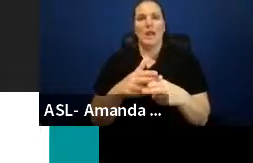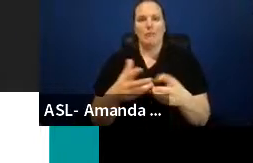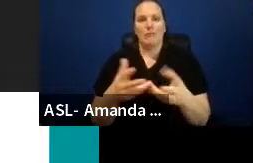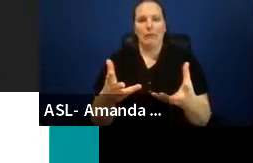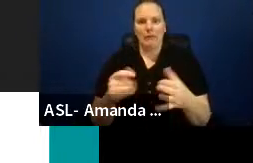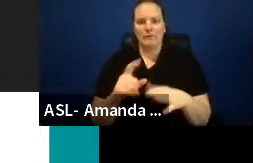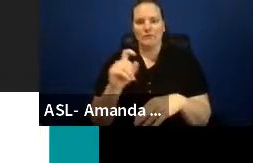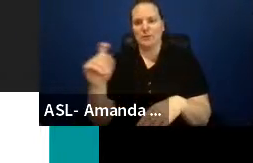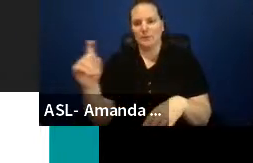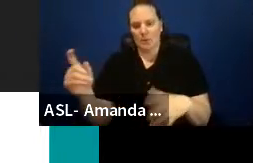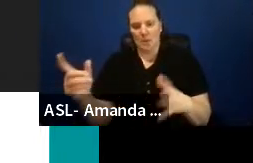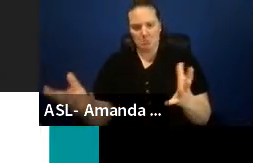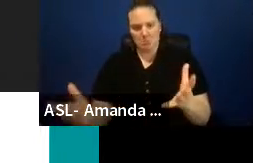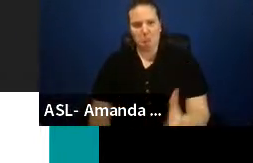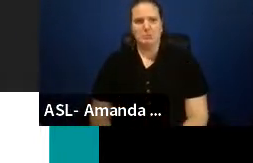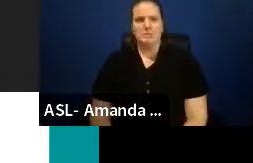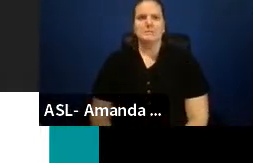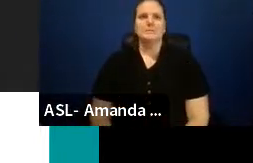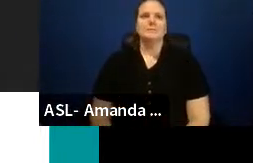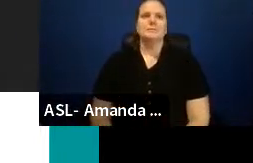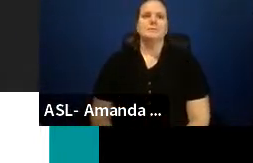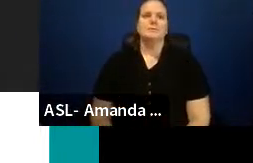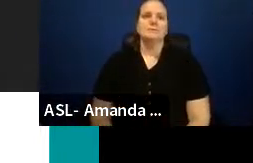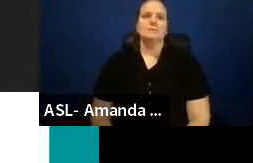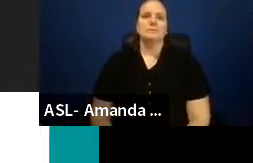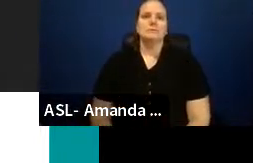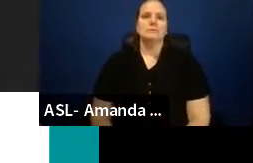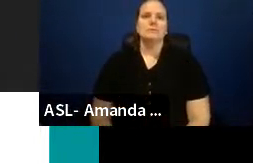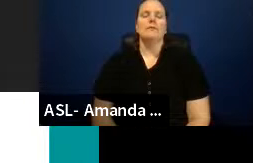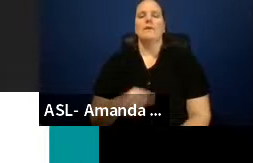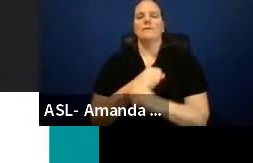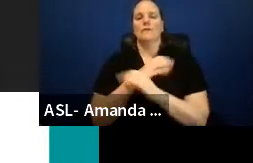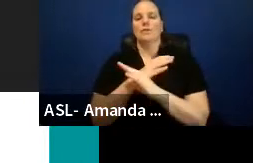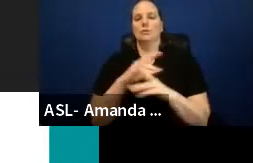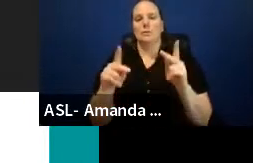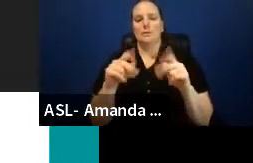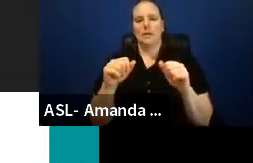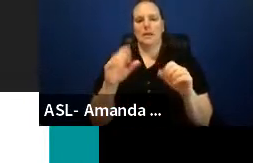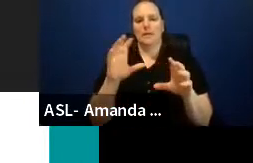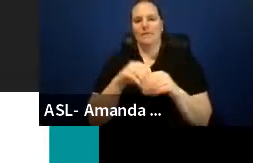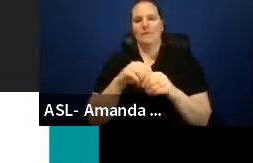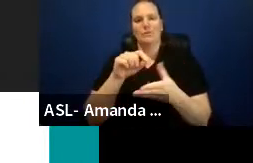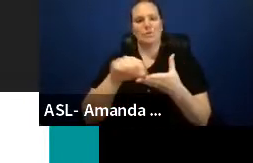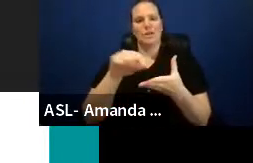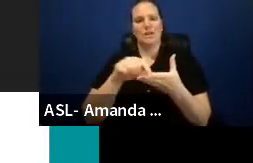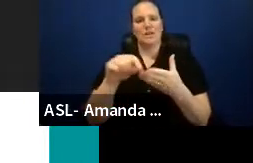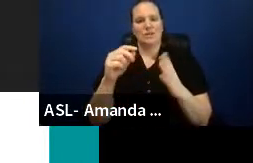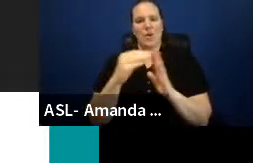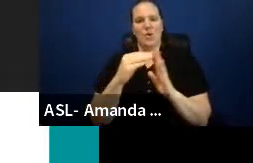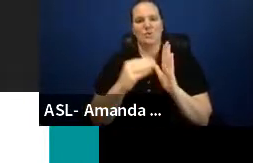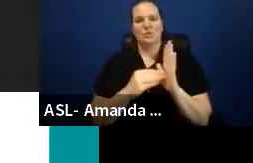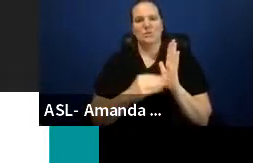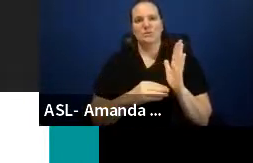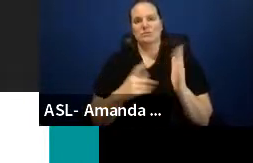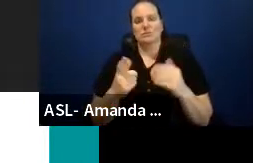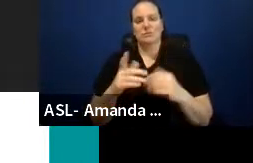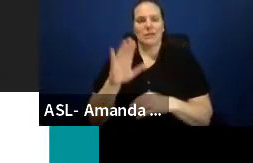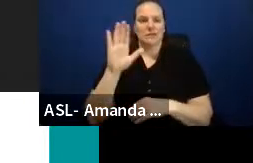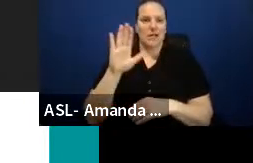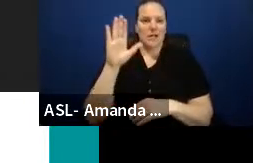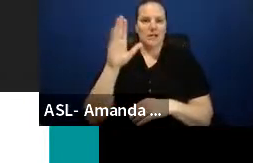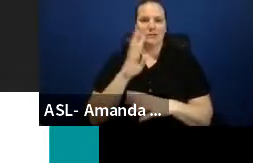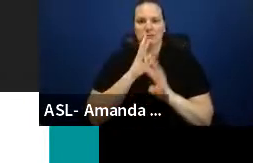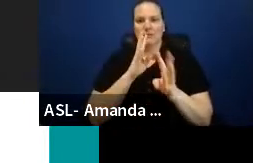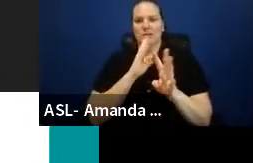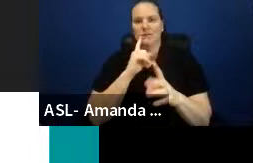stepped away. Virtual participants can participate by taking written notes, using the raise hand and speak features for